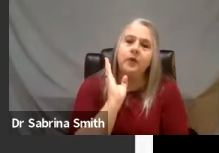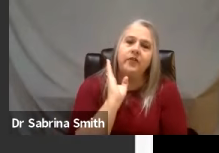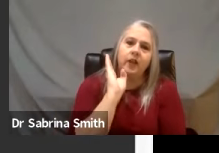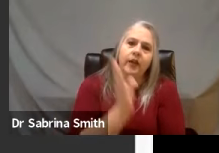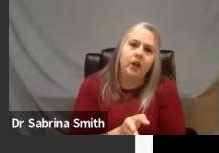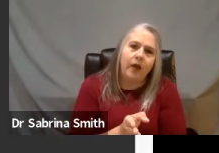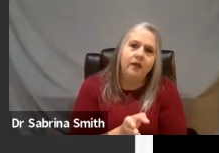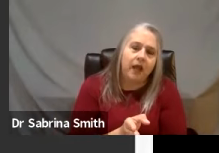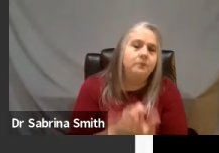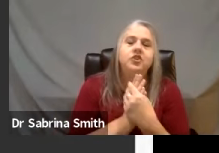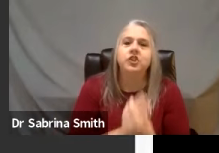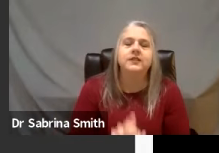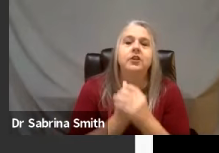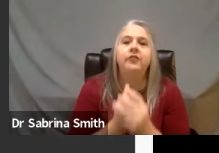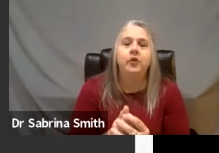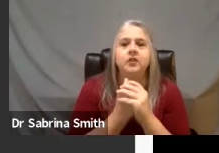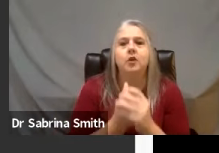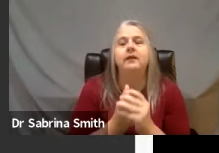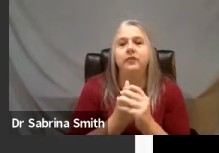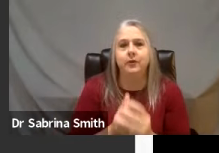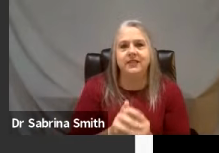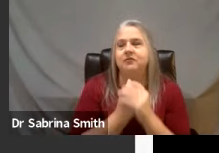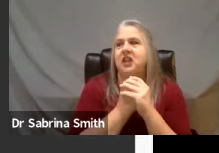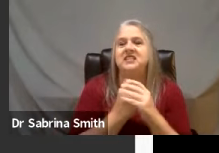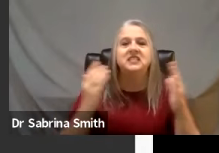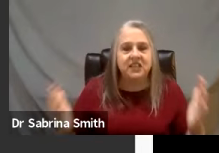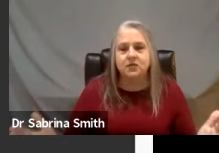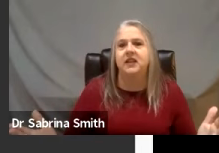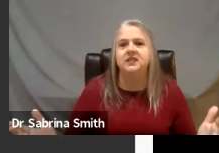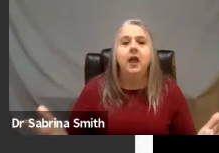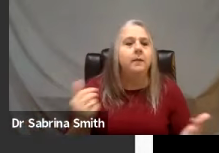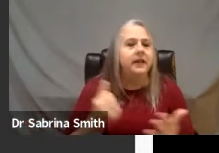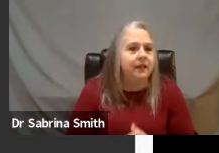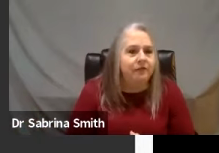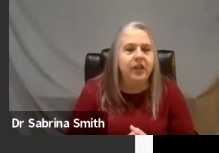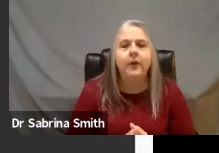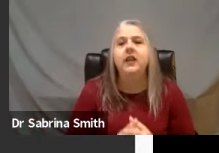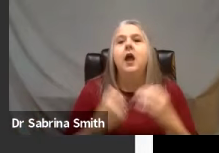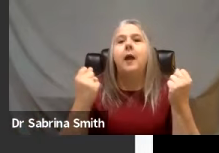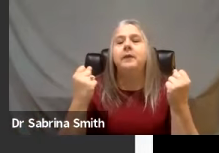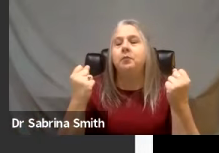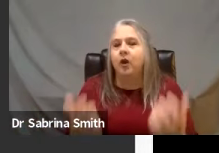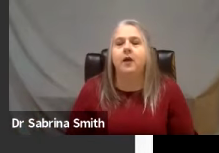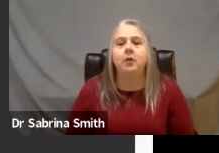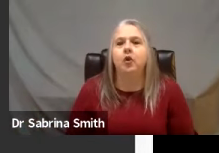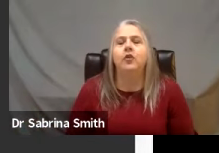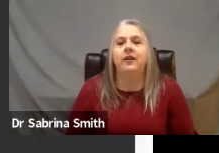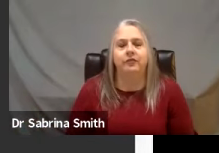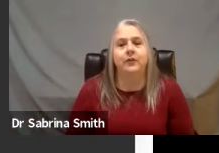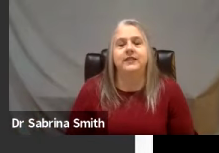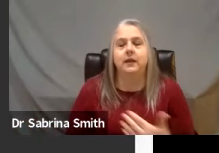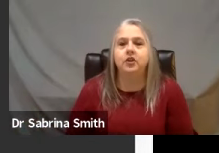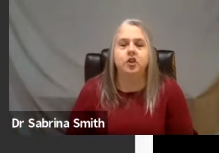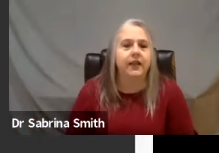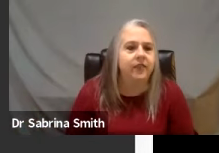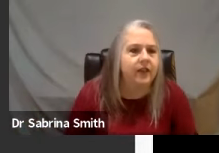then we want to think, okay, you know what? I'm just going to focus on my fluency for like 6 weeks. I'm going to keep videoing. I'm going to work on that